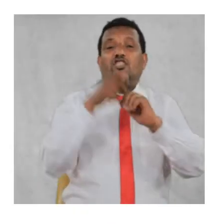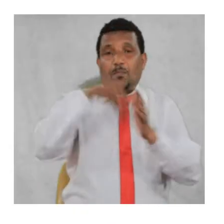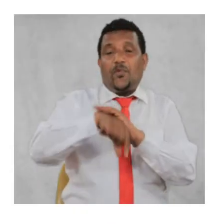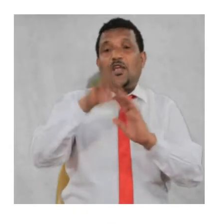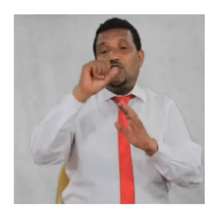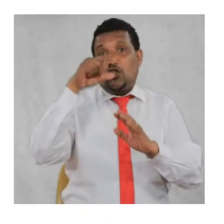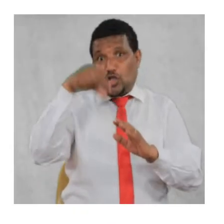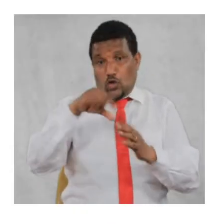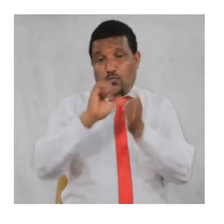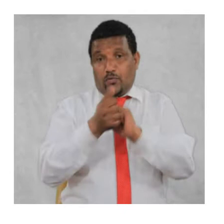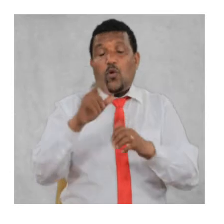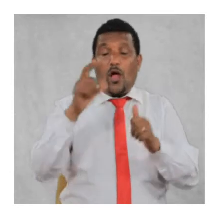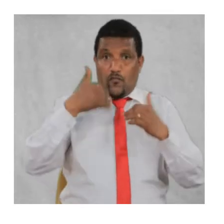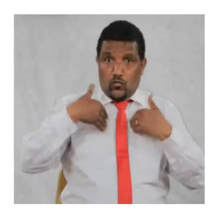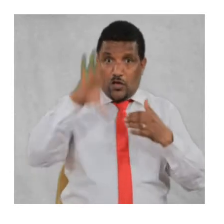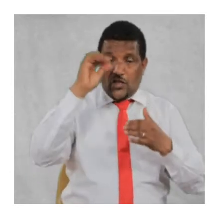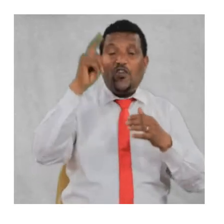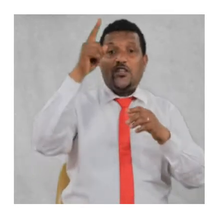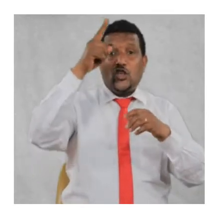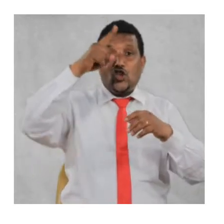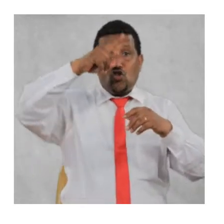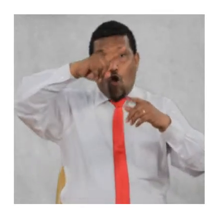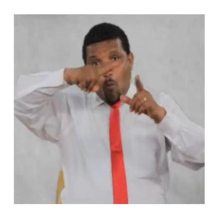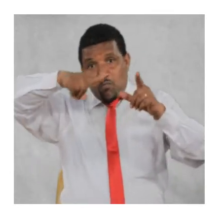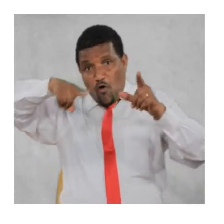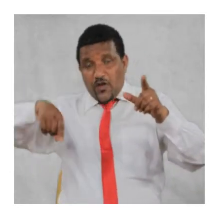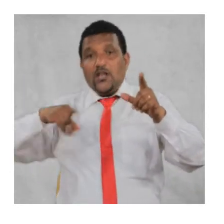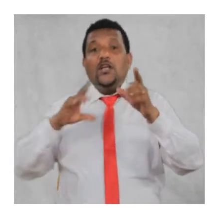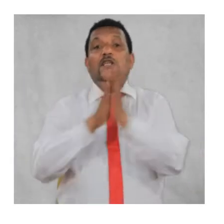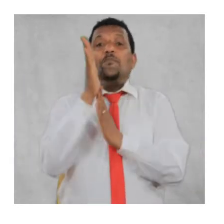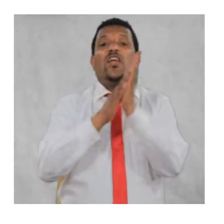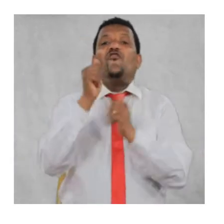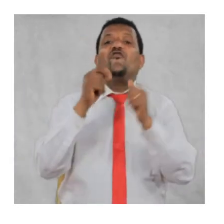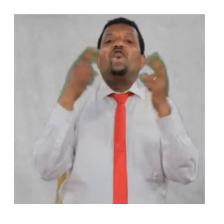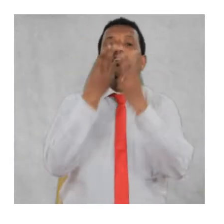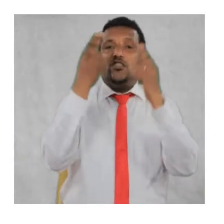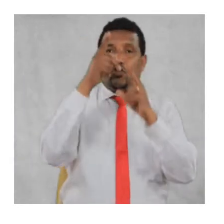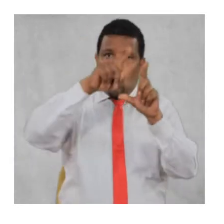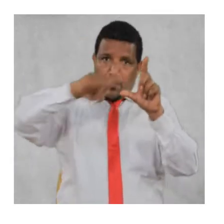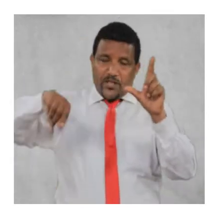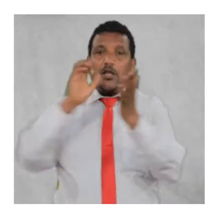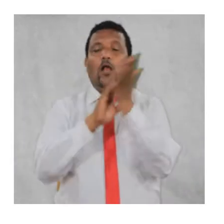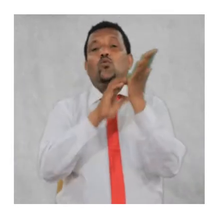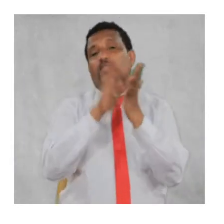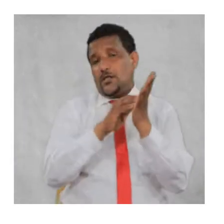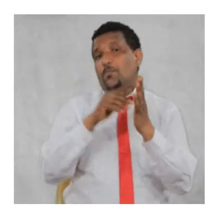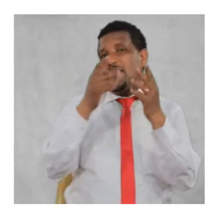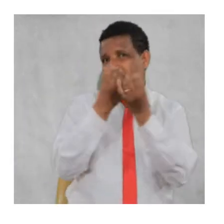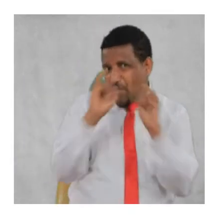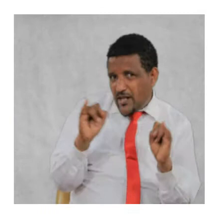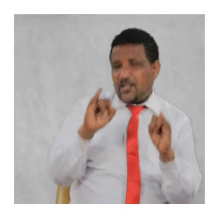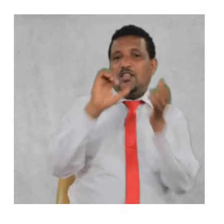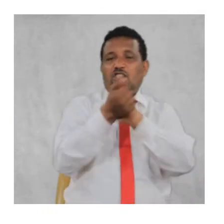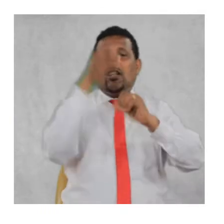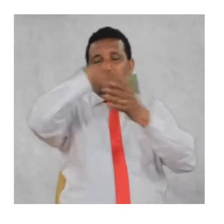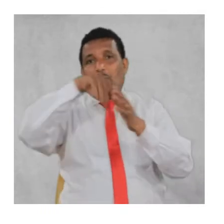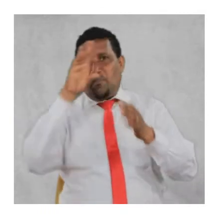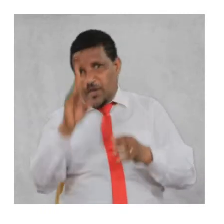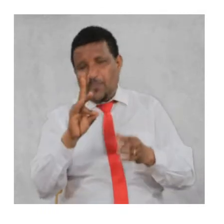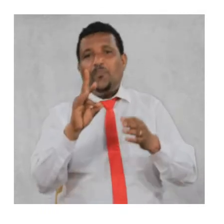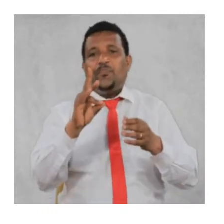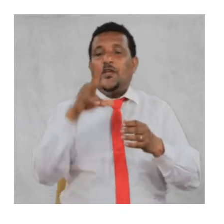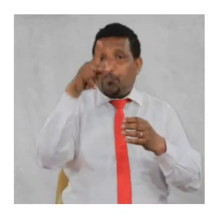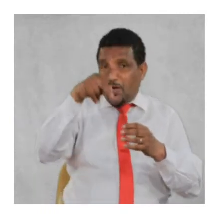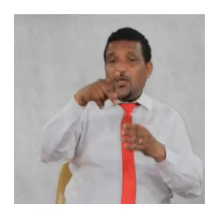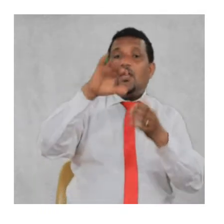have to get first the slope of the demand function, because the slope is calculated by dividing change in P for the